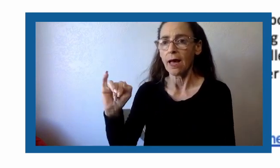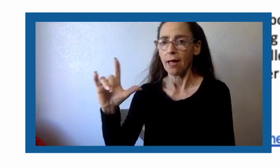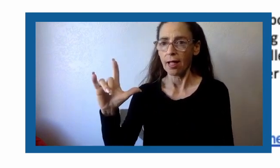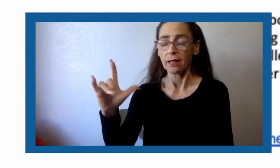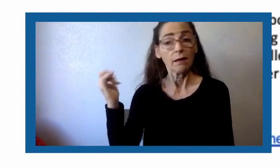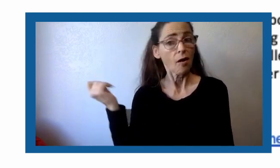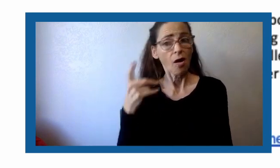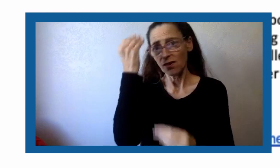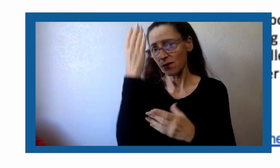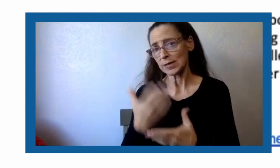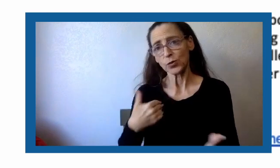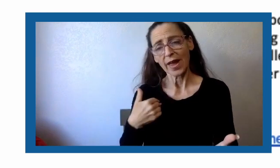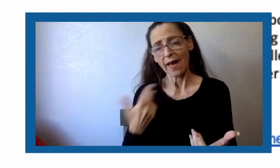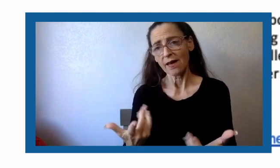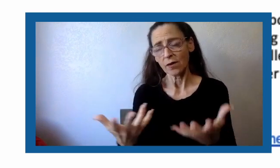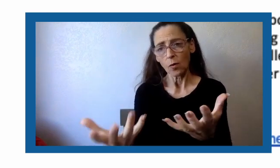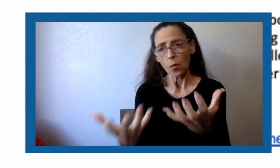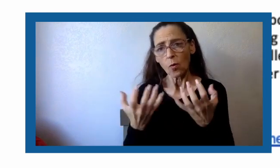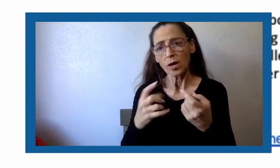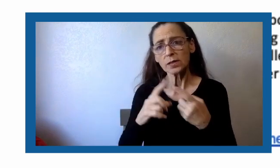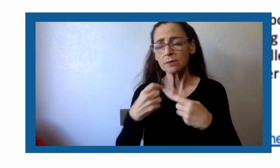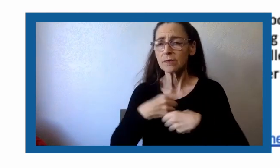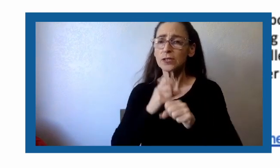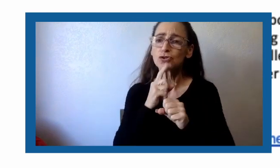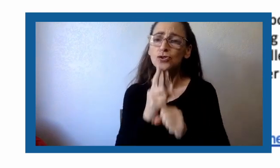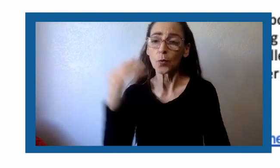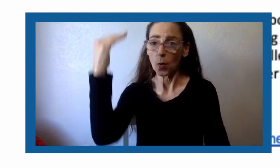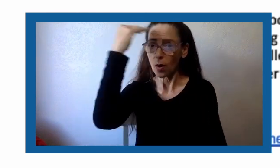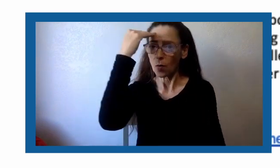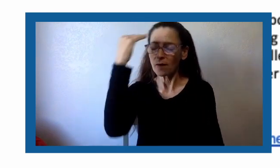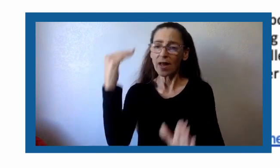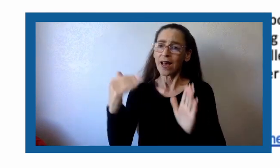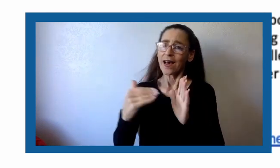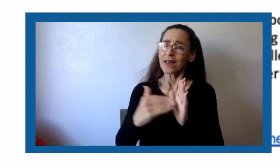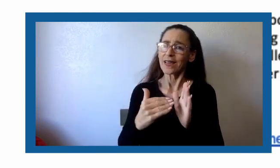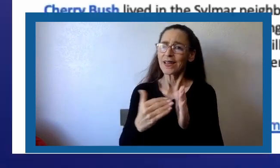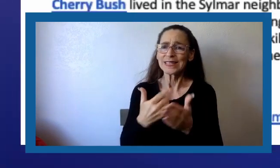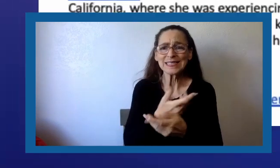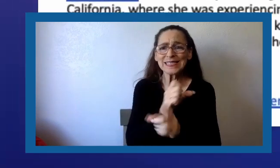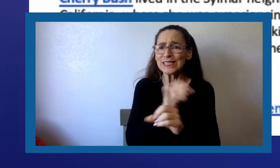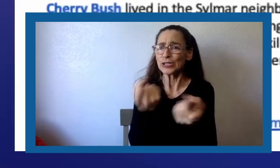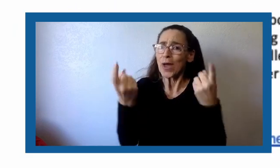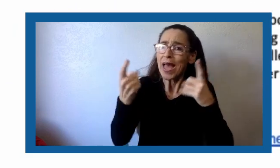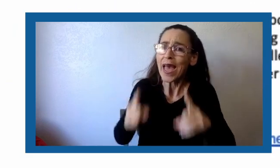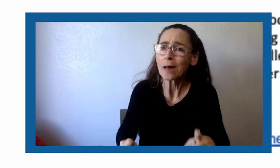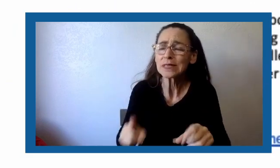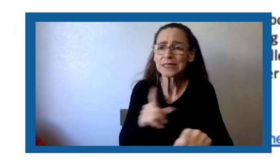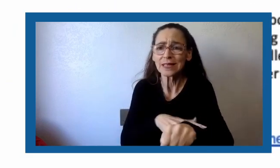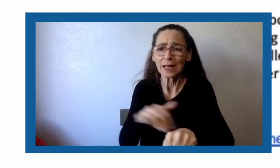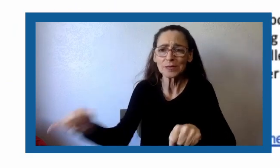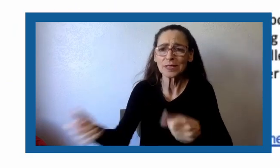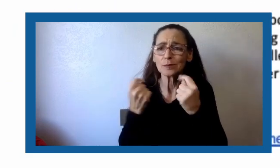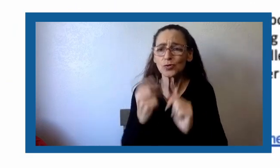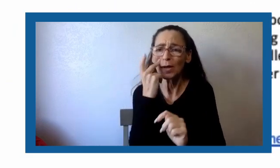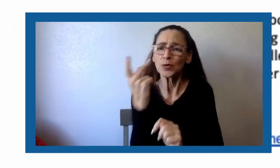this is all the information we have. So we do want to make sure that we are aware. Again, incidents happen while we are trying to